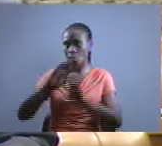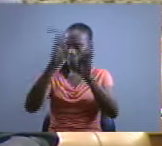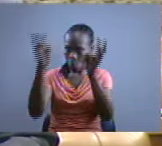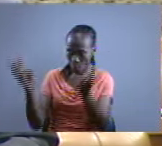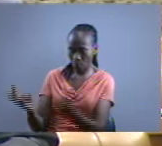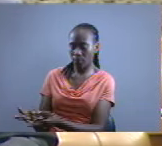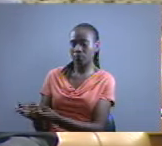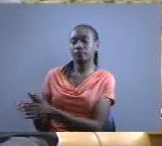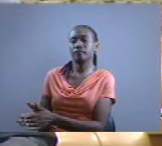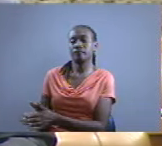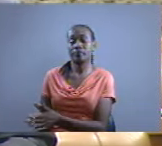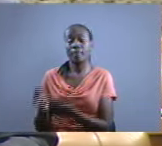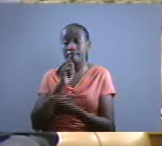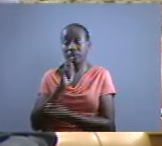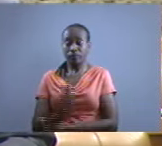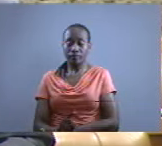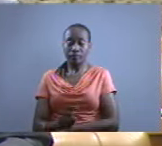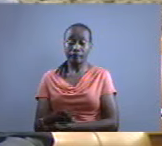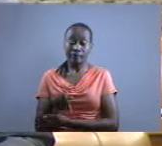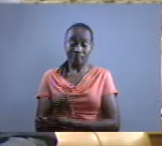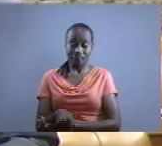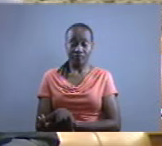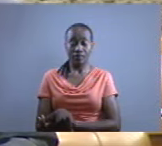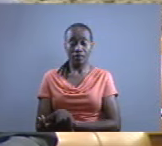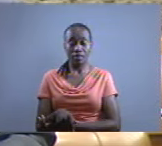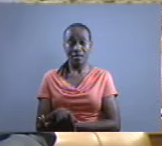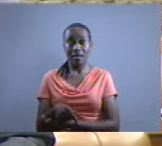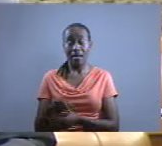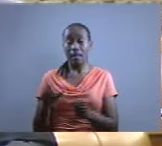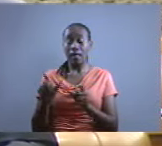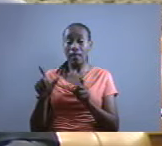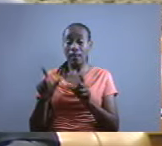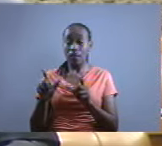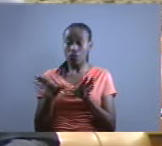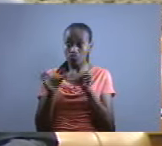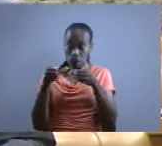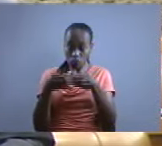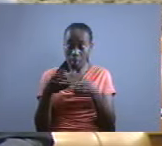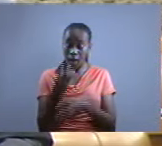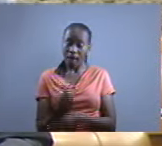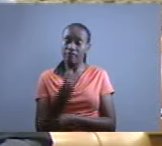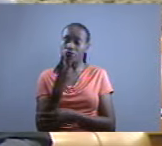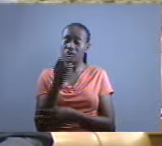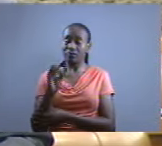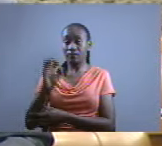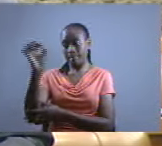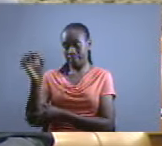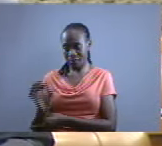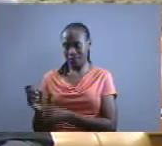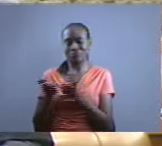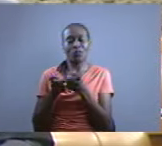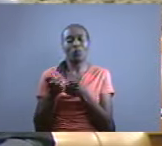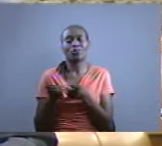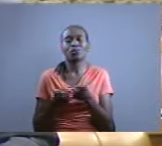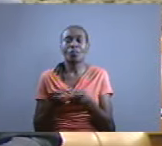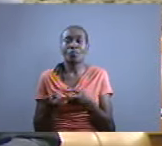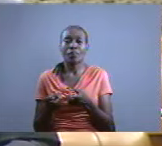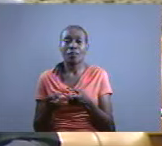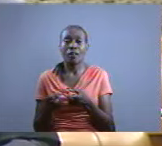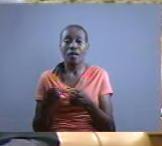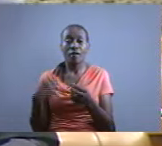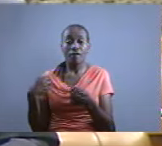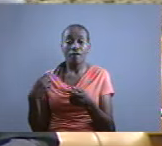And here you have a situation where the Champions League, where we have a 20% control, at recent discussions,